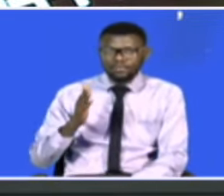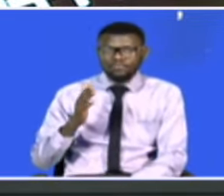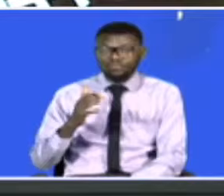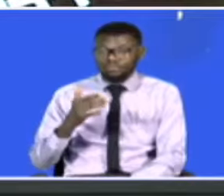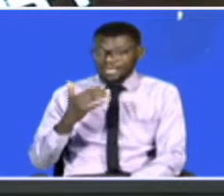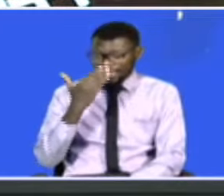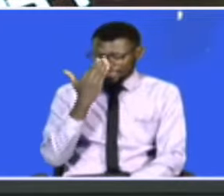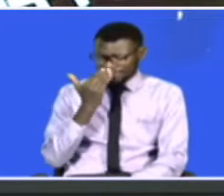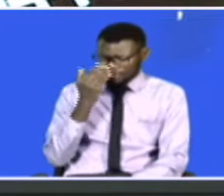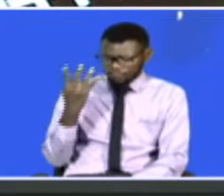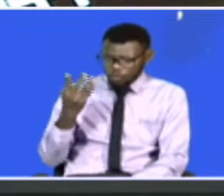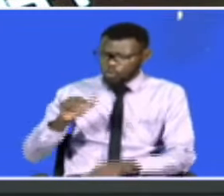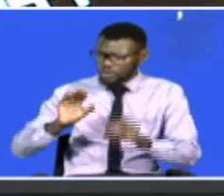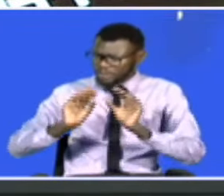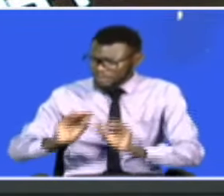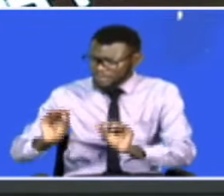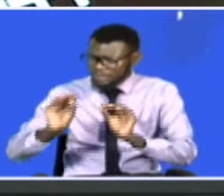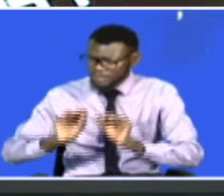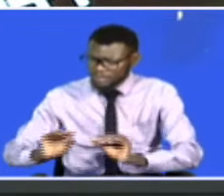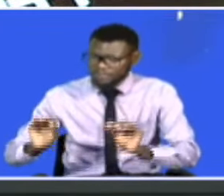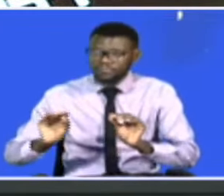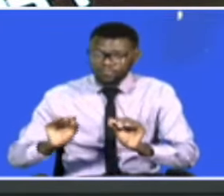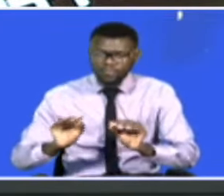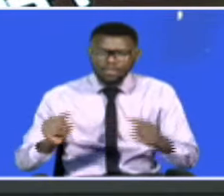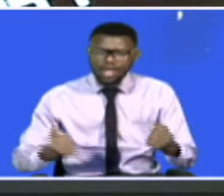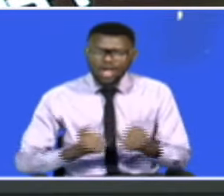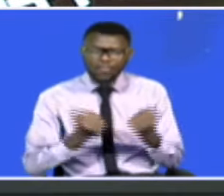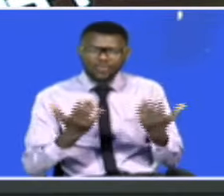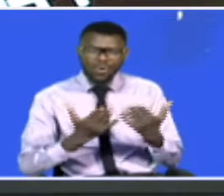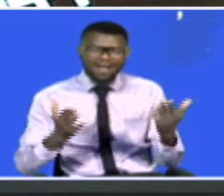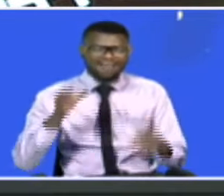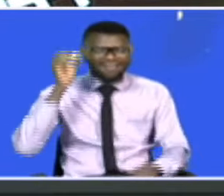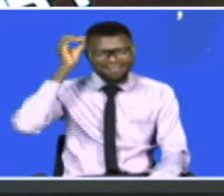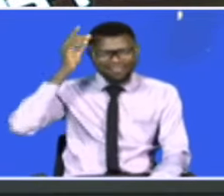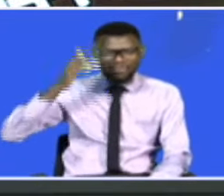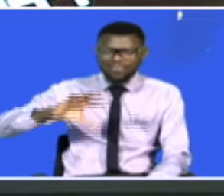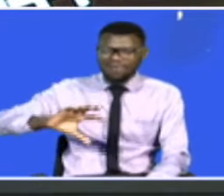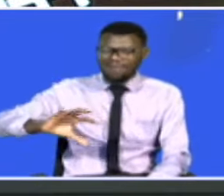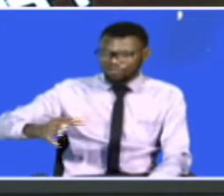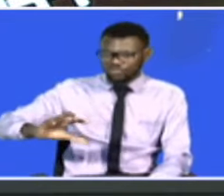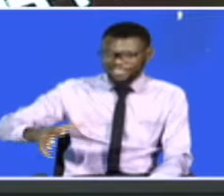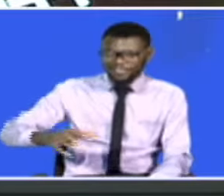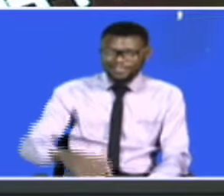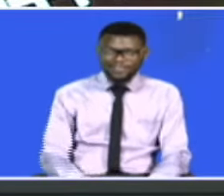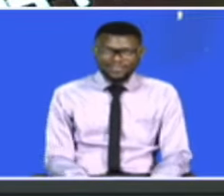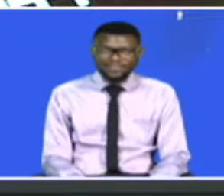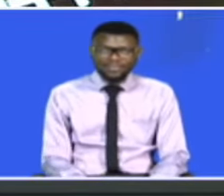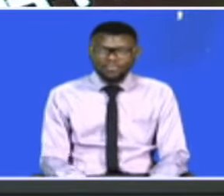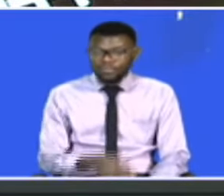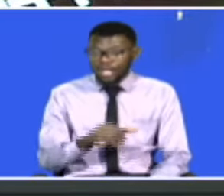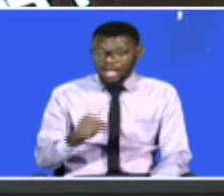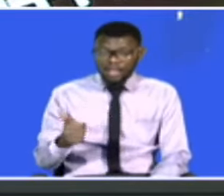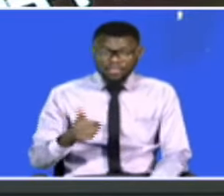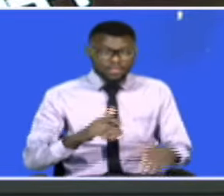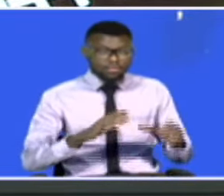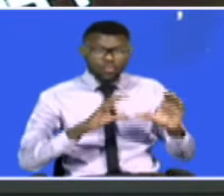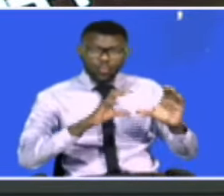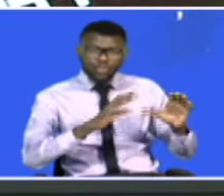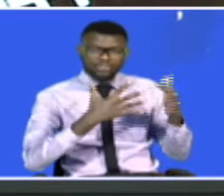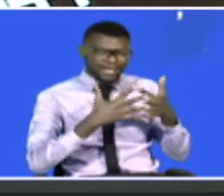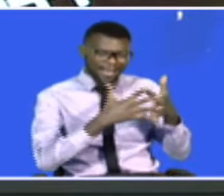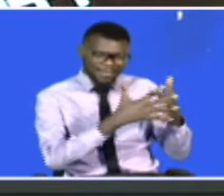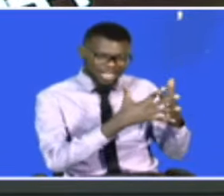siku 4. Mafunzo haya yanafanyika katika kaunti ya Kiambu kutoka kwa wakufunzi wa